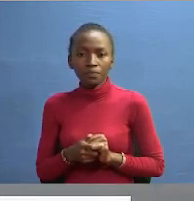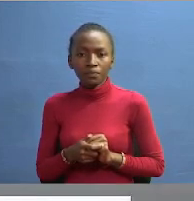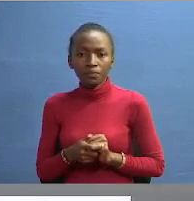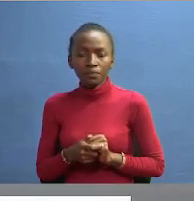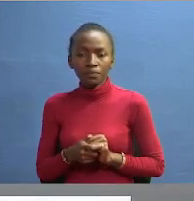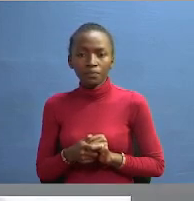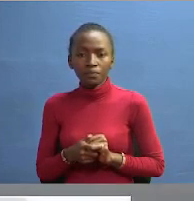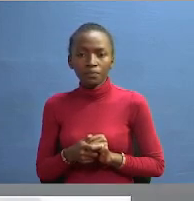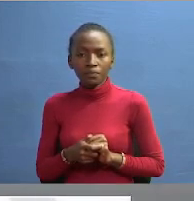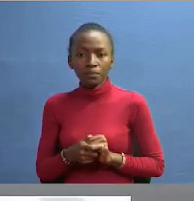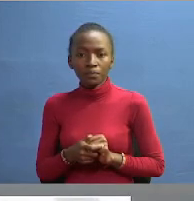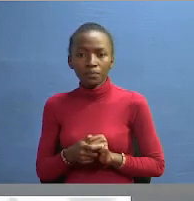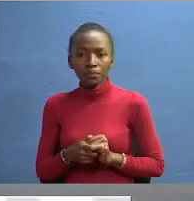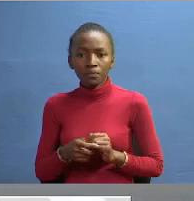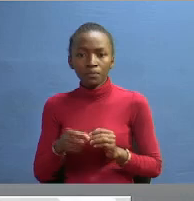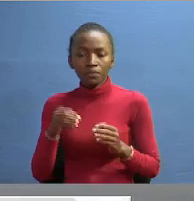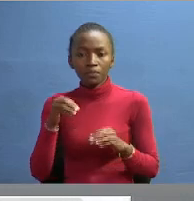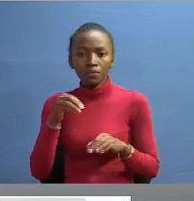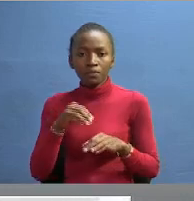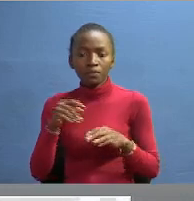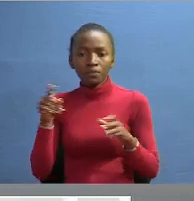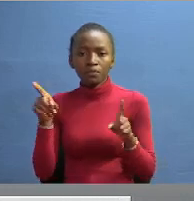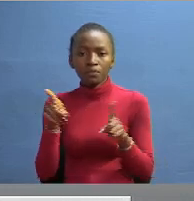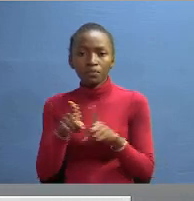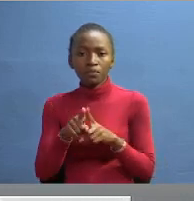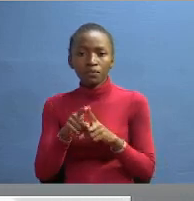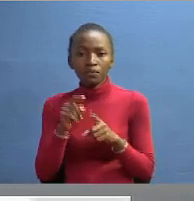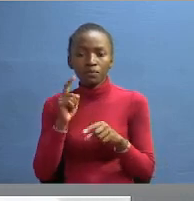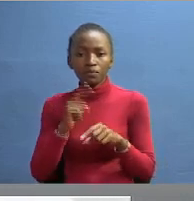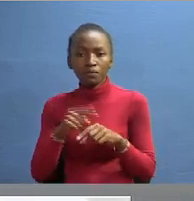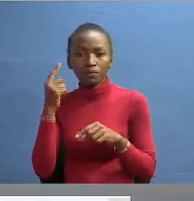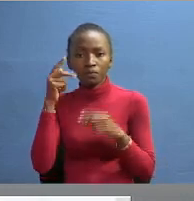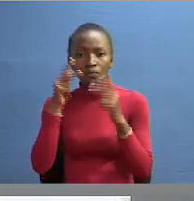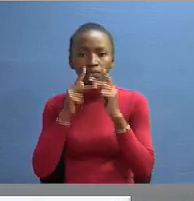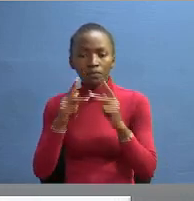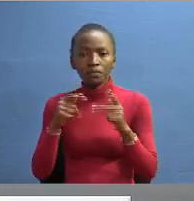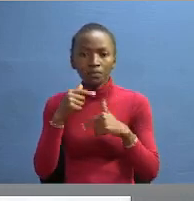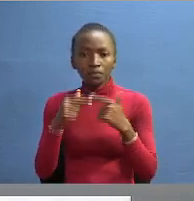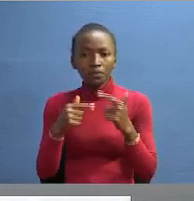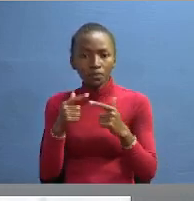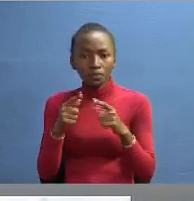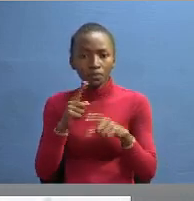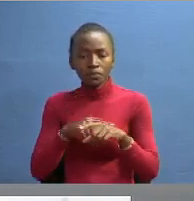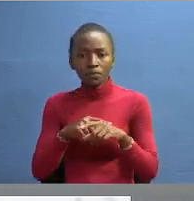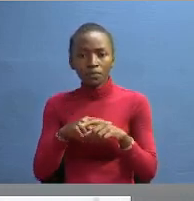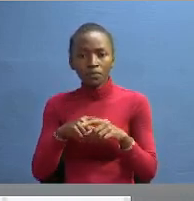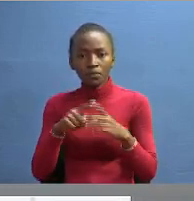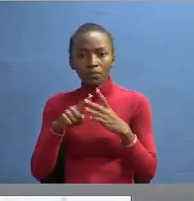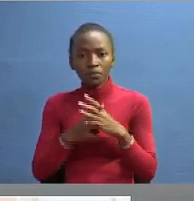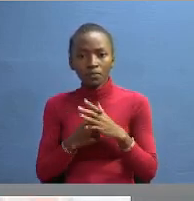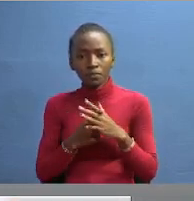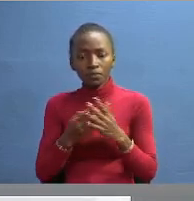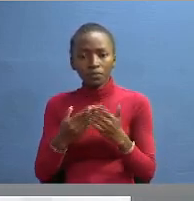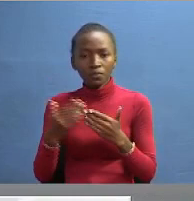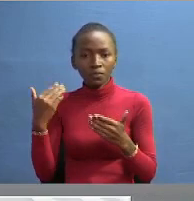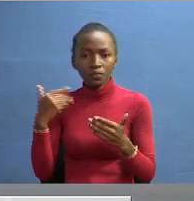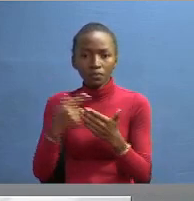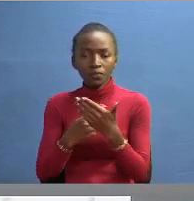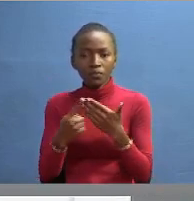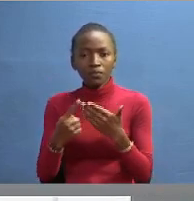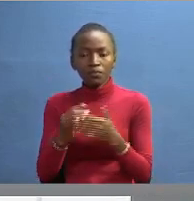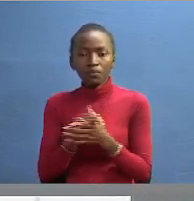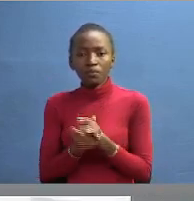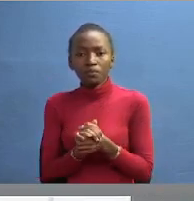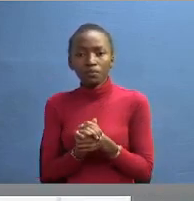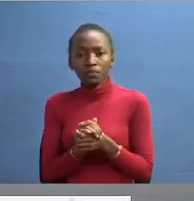on that, when this Nairobi peace process was when it began on Monday last week, the heads of